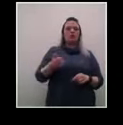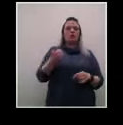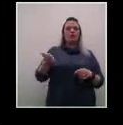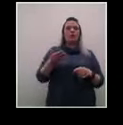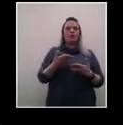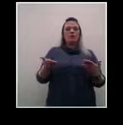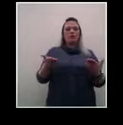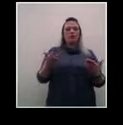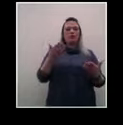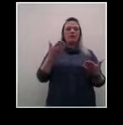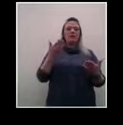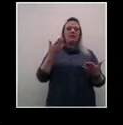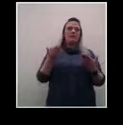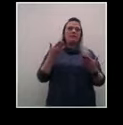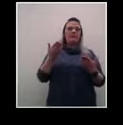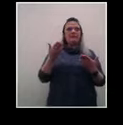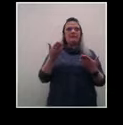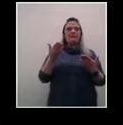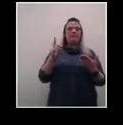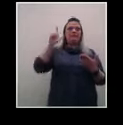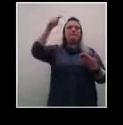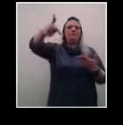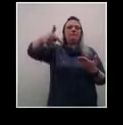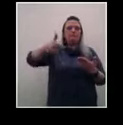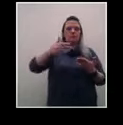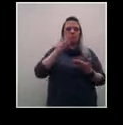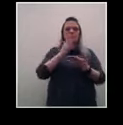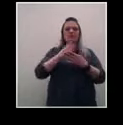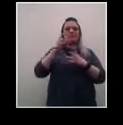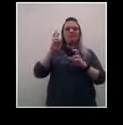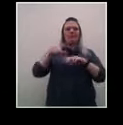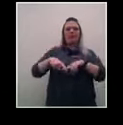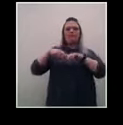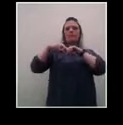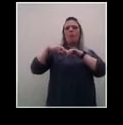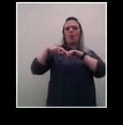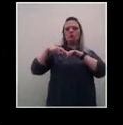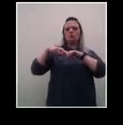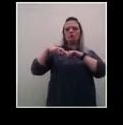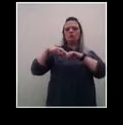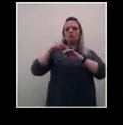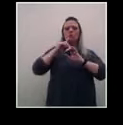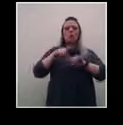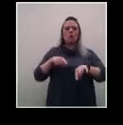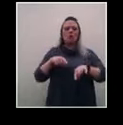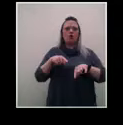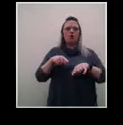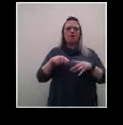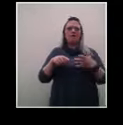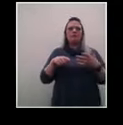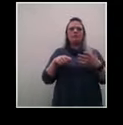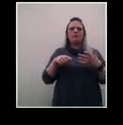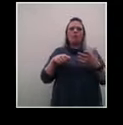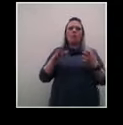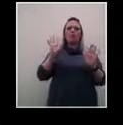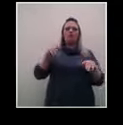rolling back some of the pause orders, but now is not it. And anybody who's going out there saying, Well, let's just lock up the old people because those are the ones who are